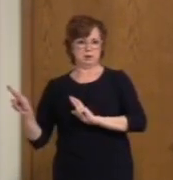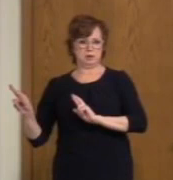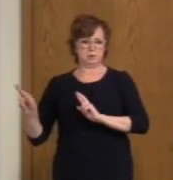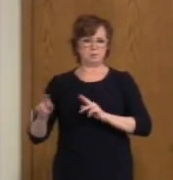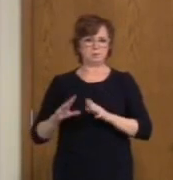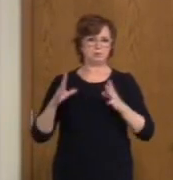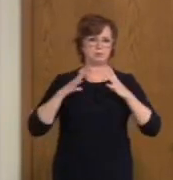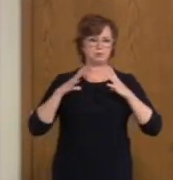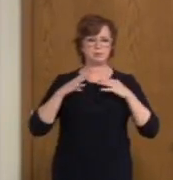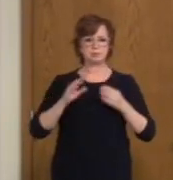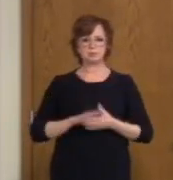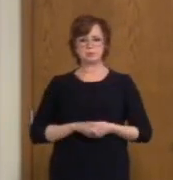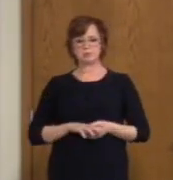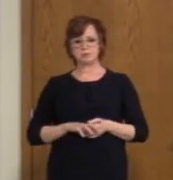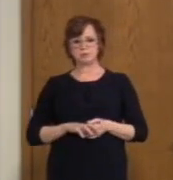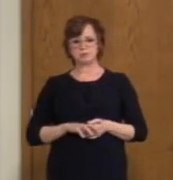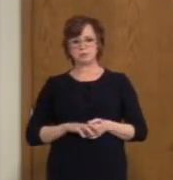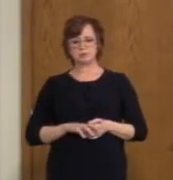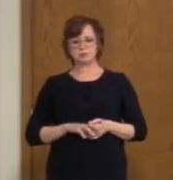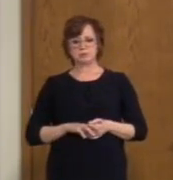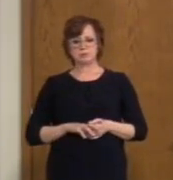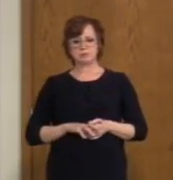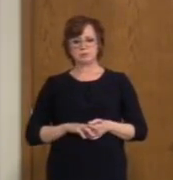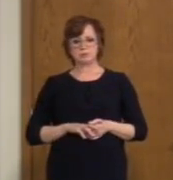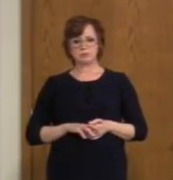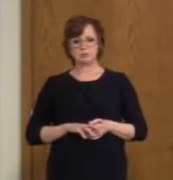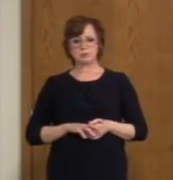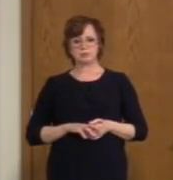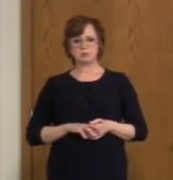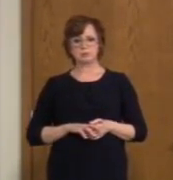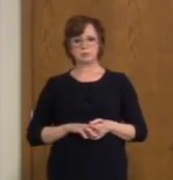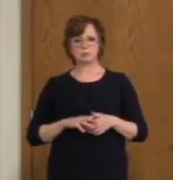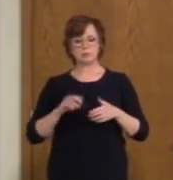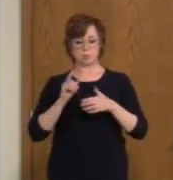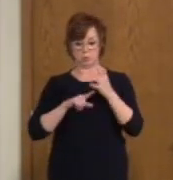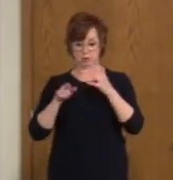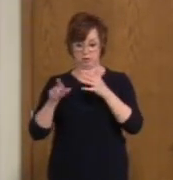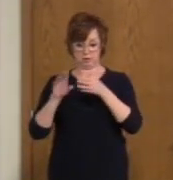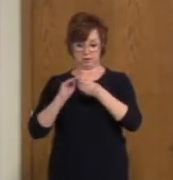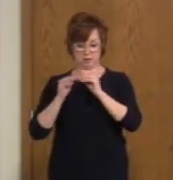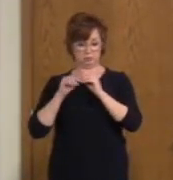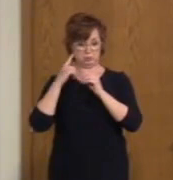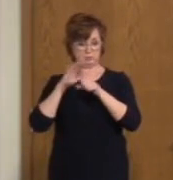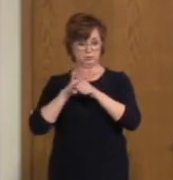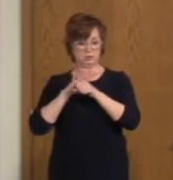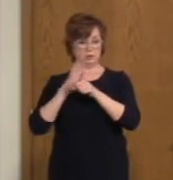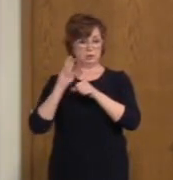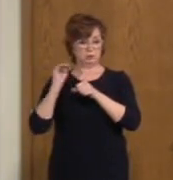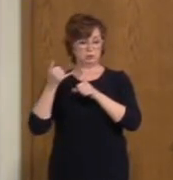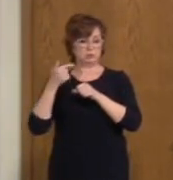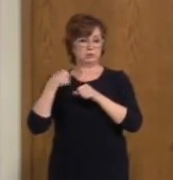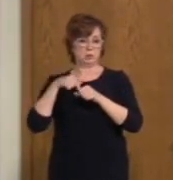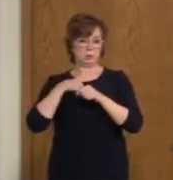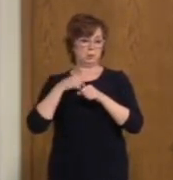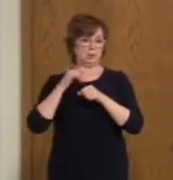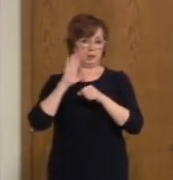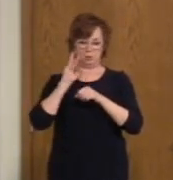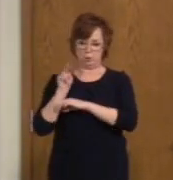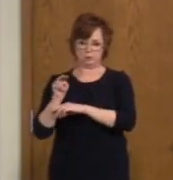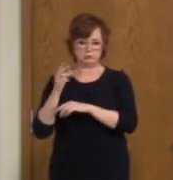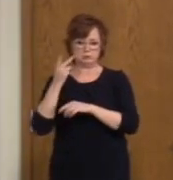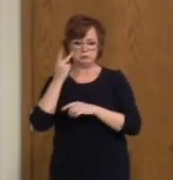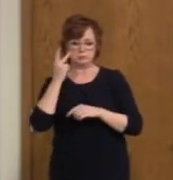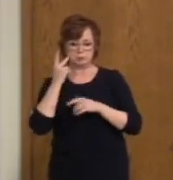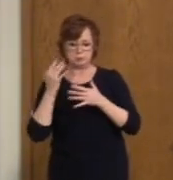and what those numbers ultimately mean. But I would just come back to the path through this, and every week does start